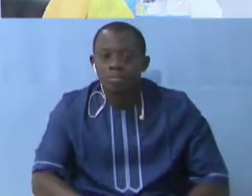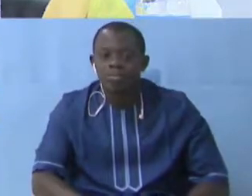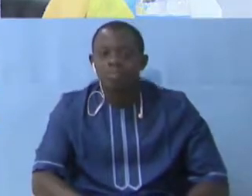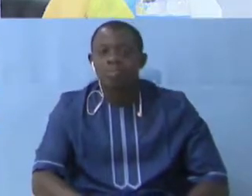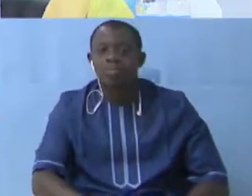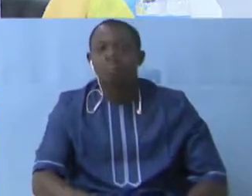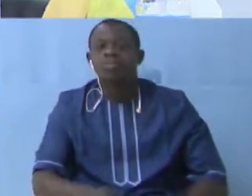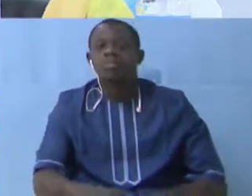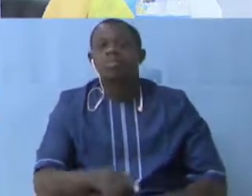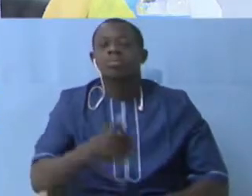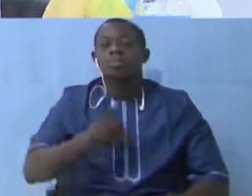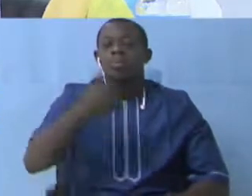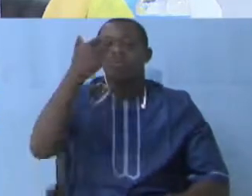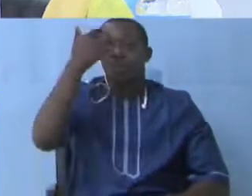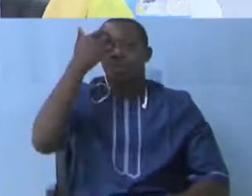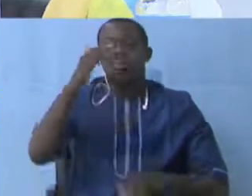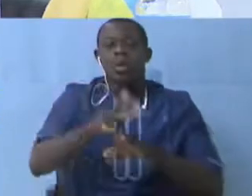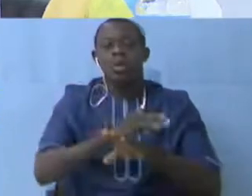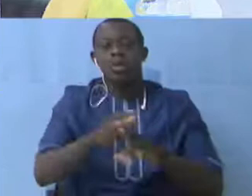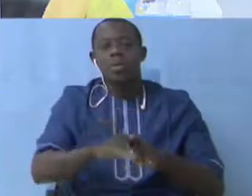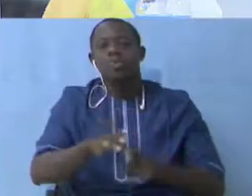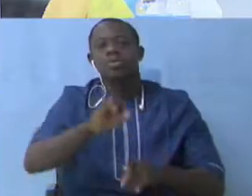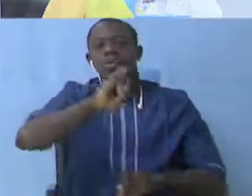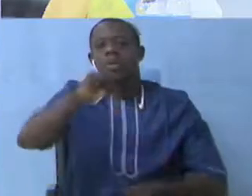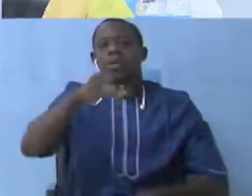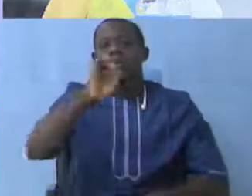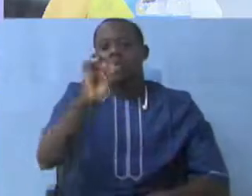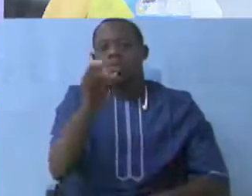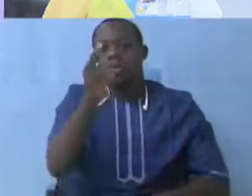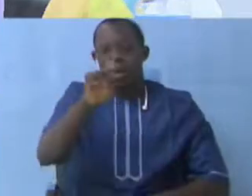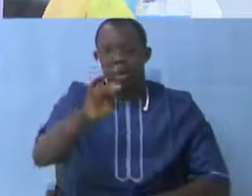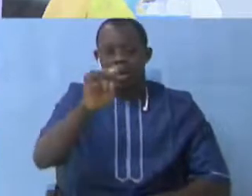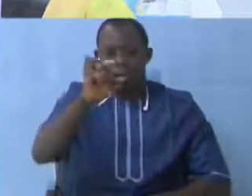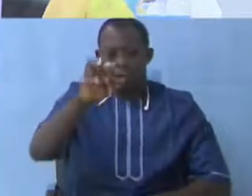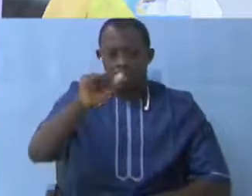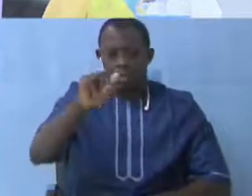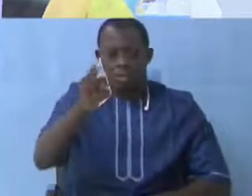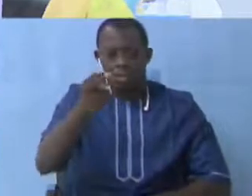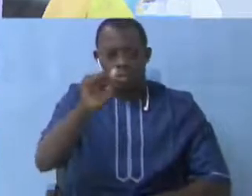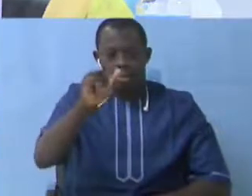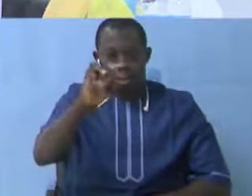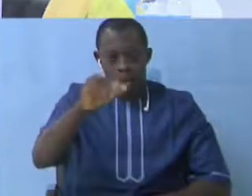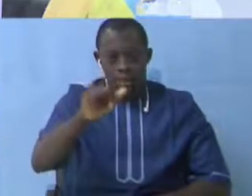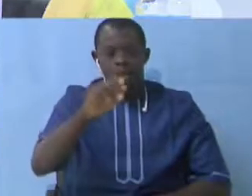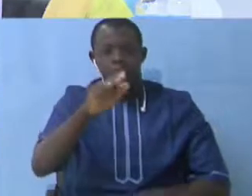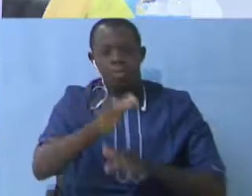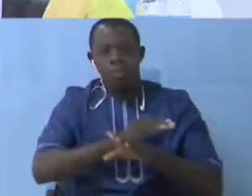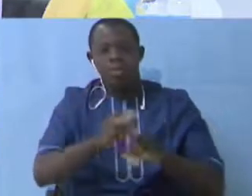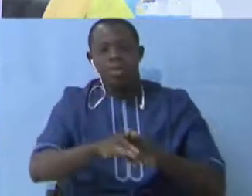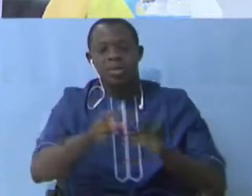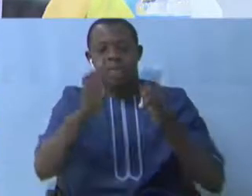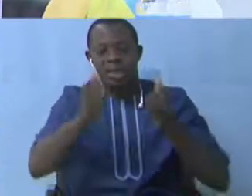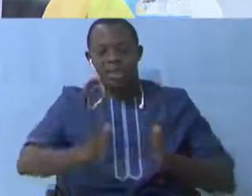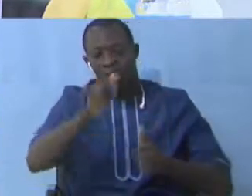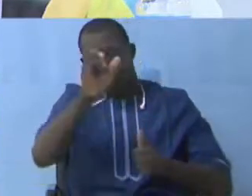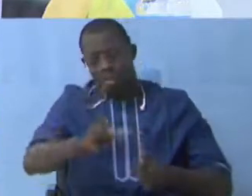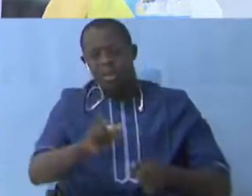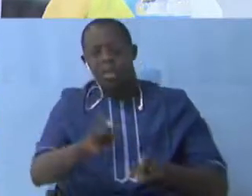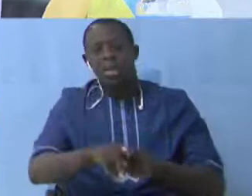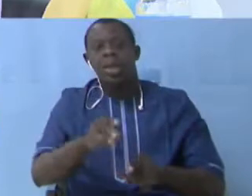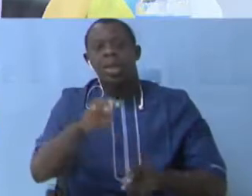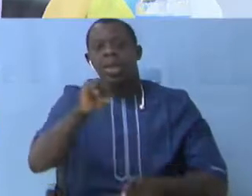ECOWAS. te yaakaar naa ci jamono boobu John Mahama di président ni Ghana moo nekkoon ci bu ECOWAS. So we also